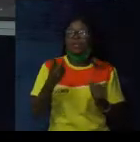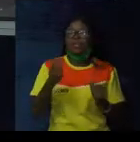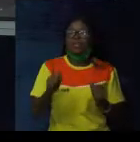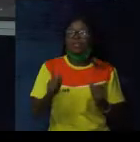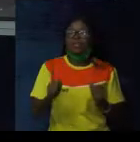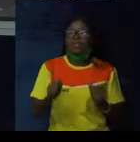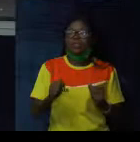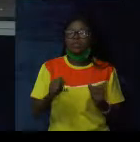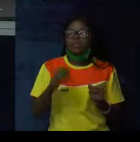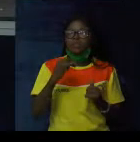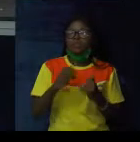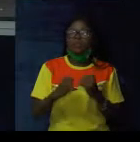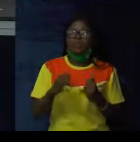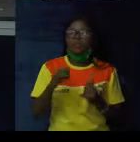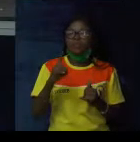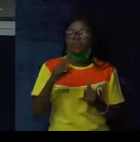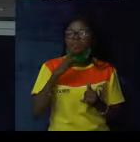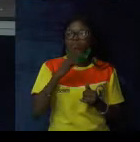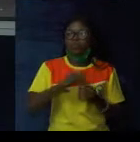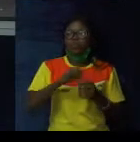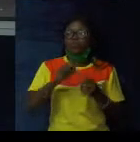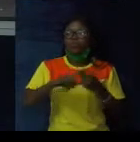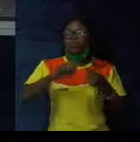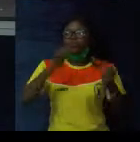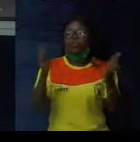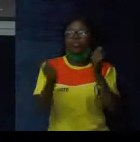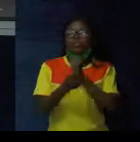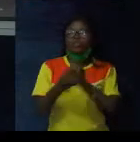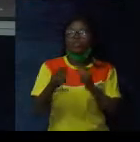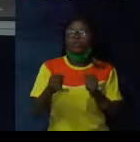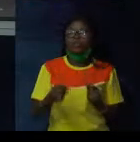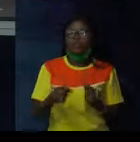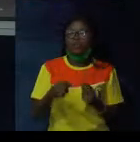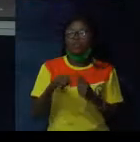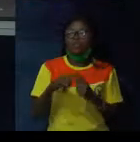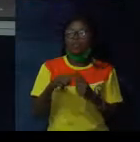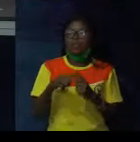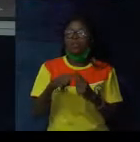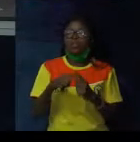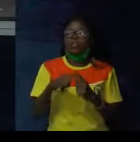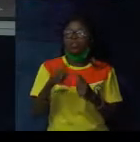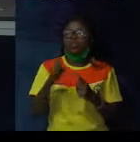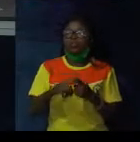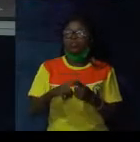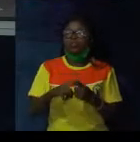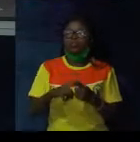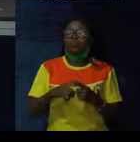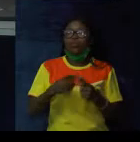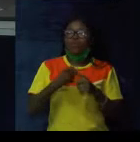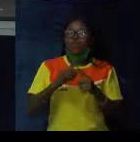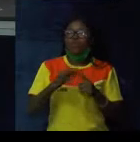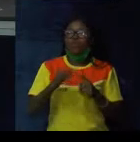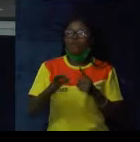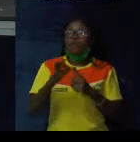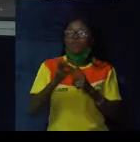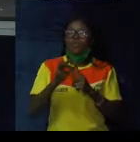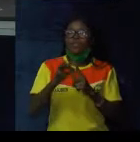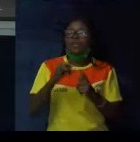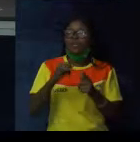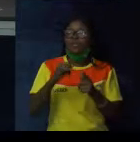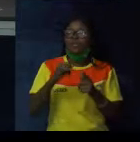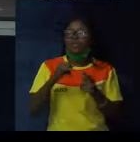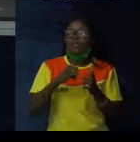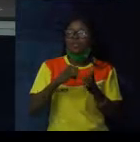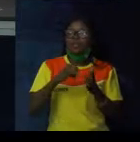correct? The last one says to change temperature from Fahrenheit back to Celsius, we must first subtract